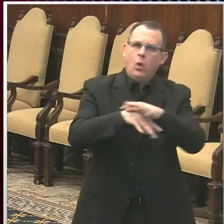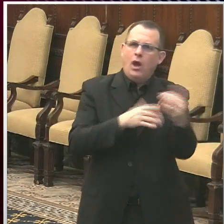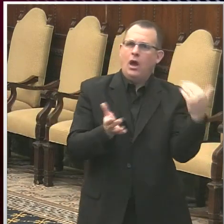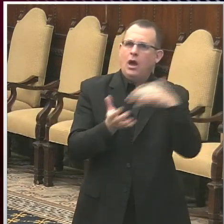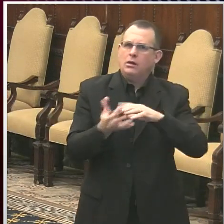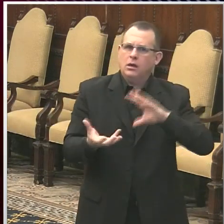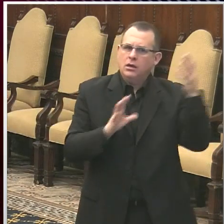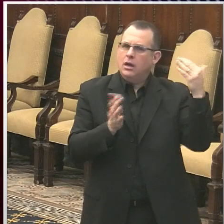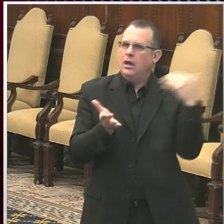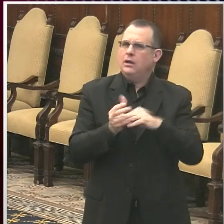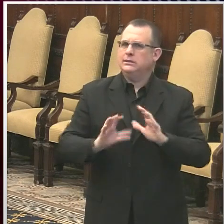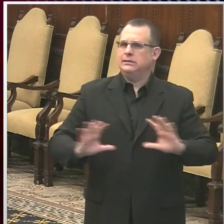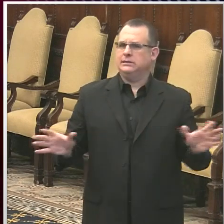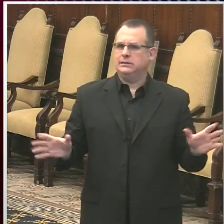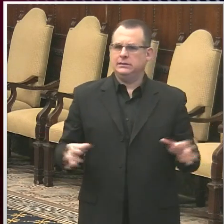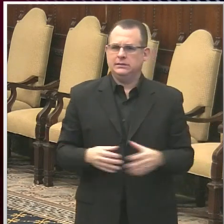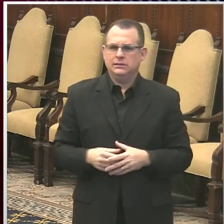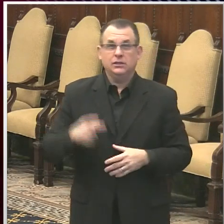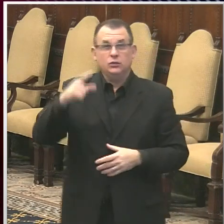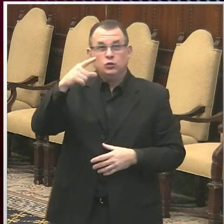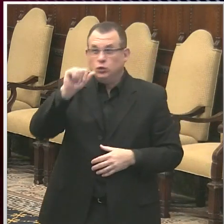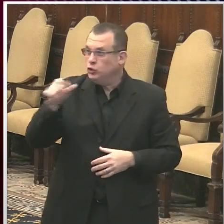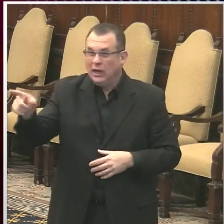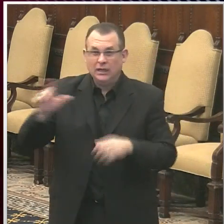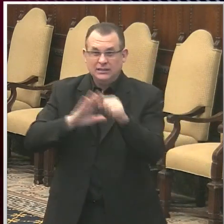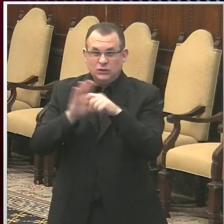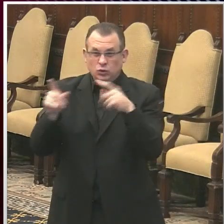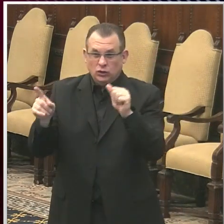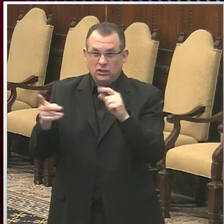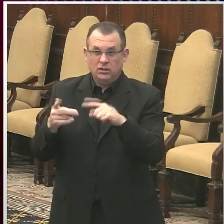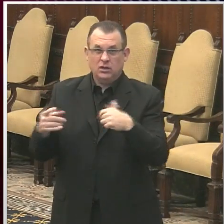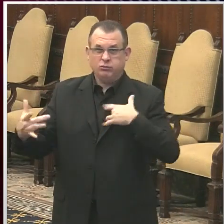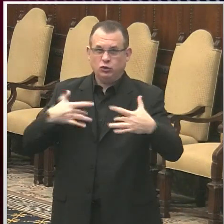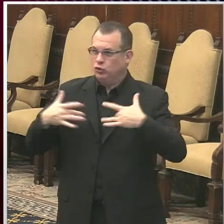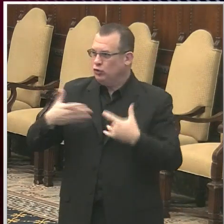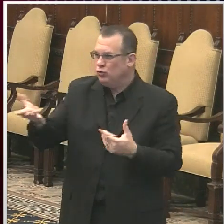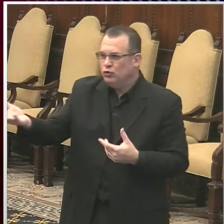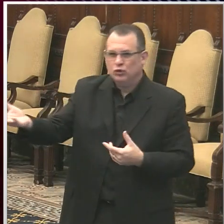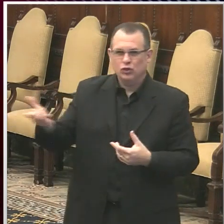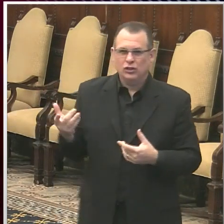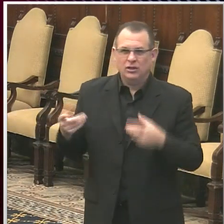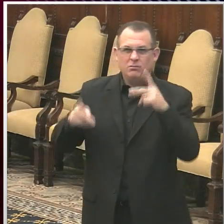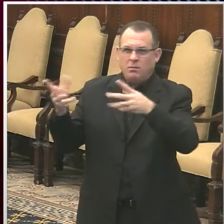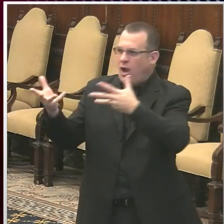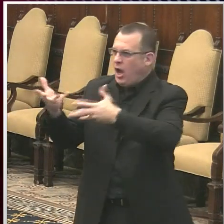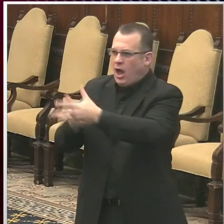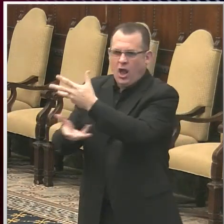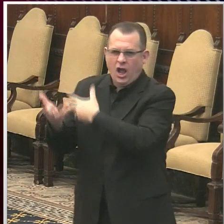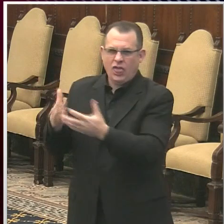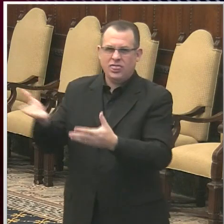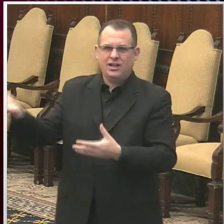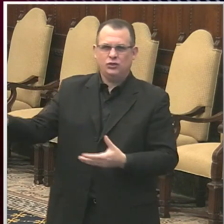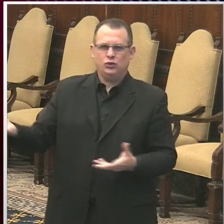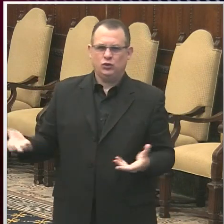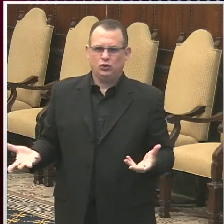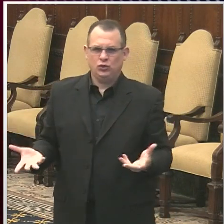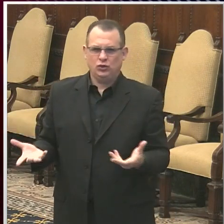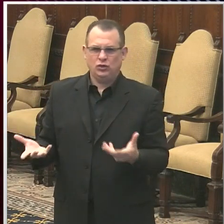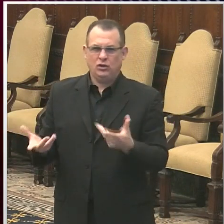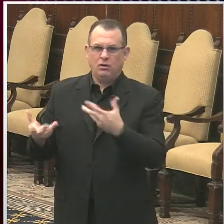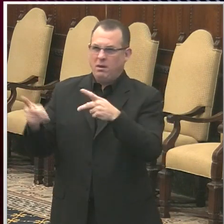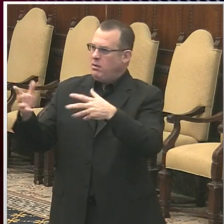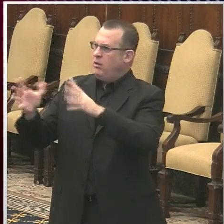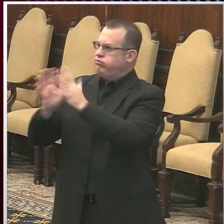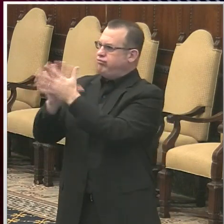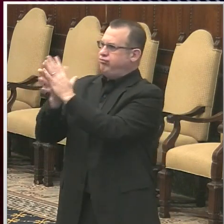about states like Georgia and Florida and interaction with the folks who are living there and not practicing safe practices and not